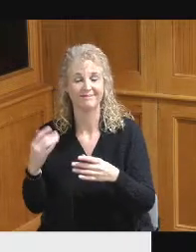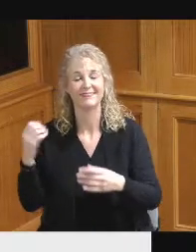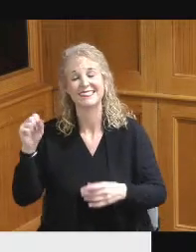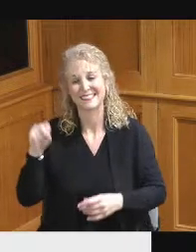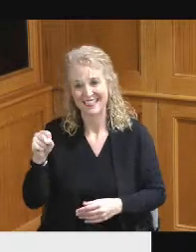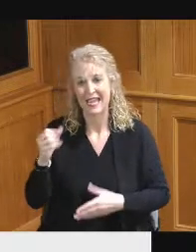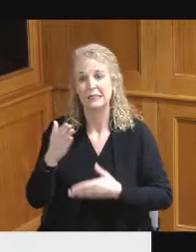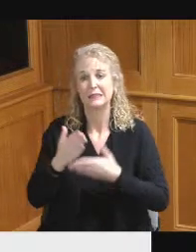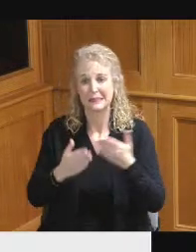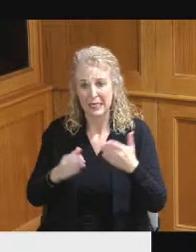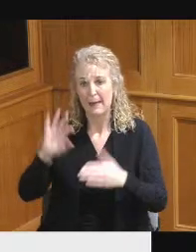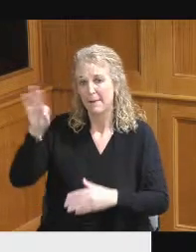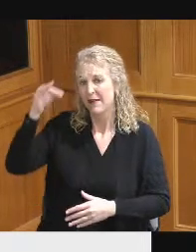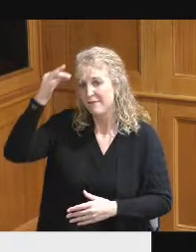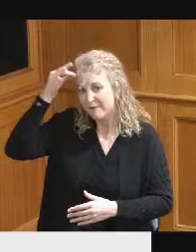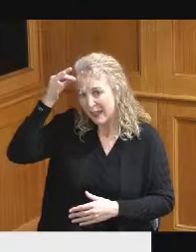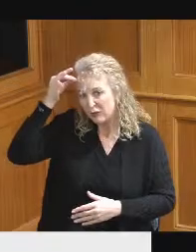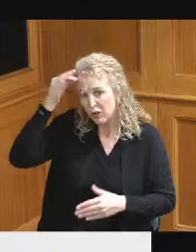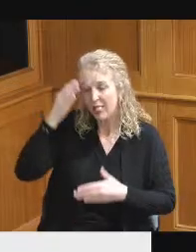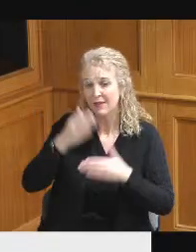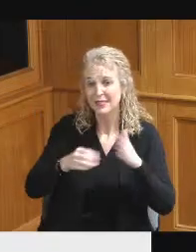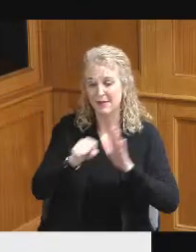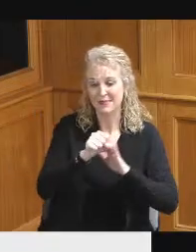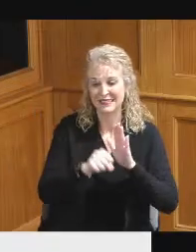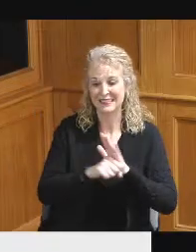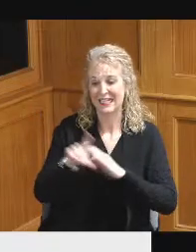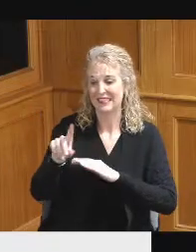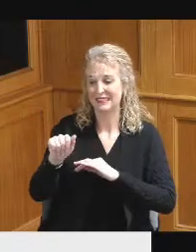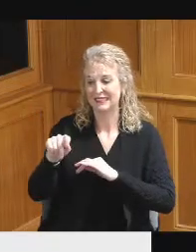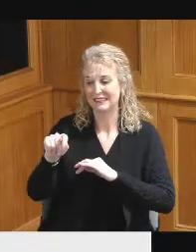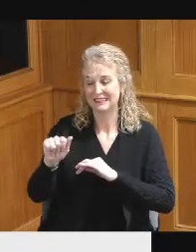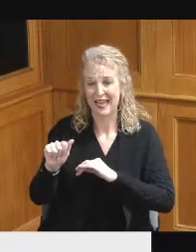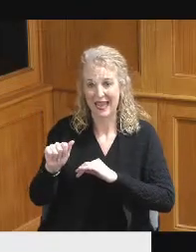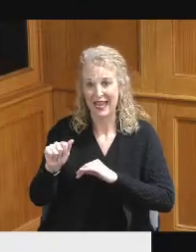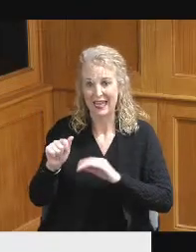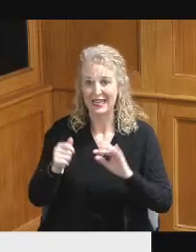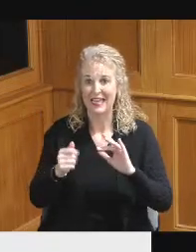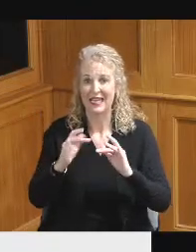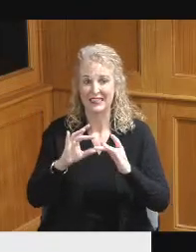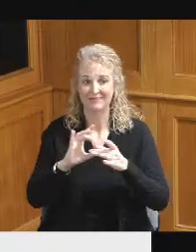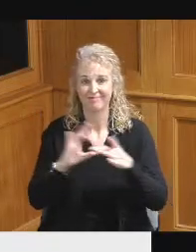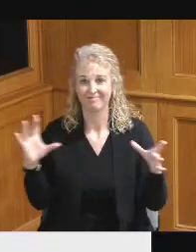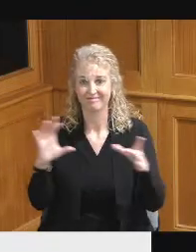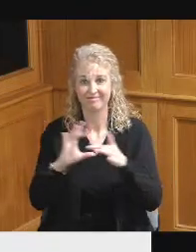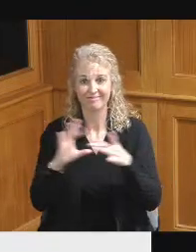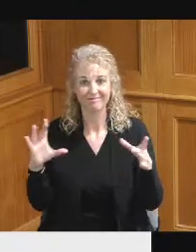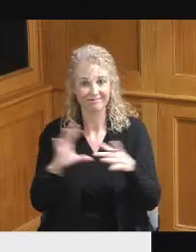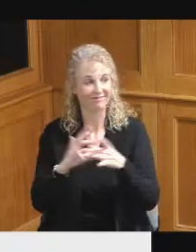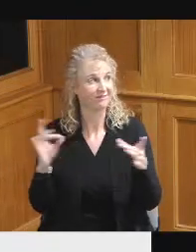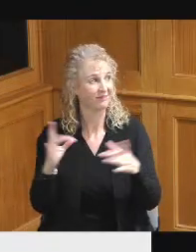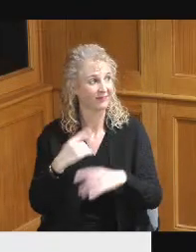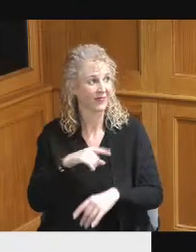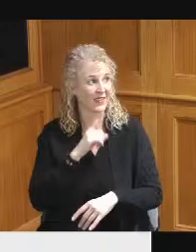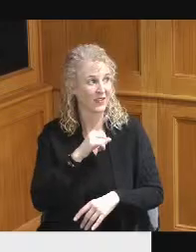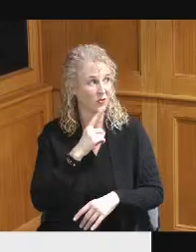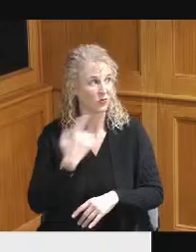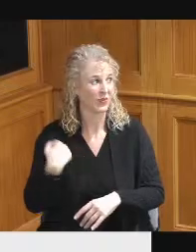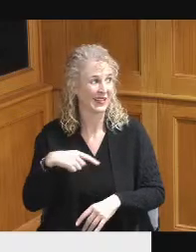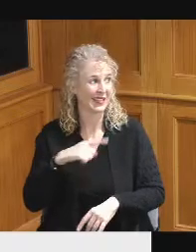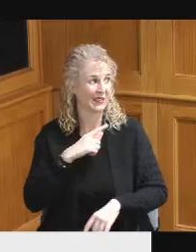in federal and state data sources over the last couple of months that has disrupted our ability to